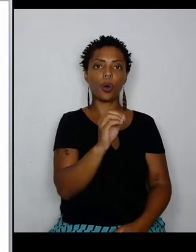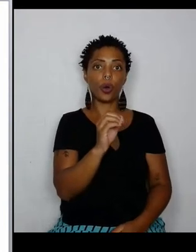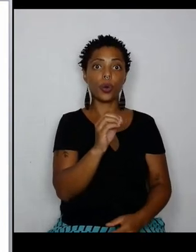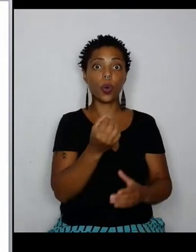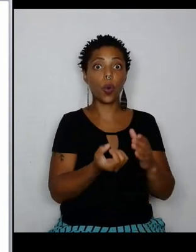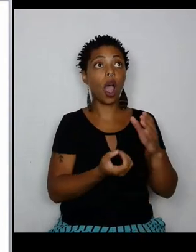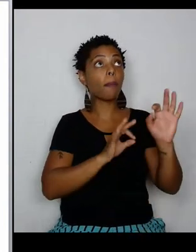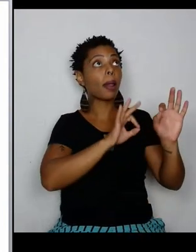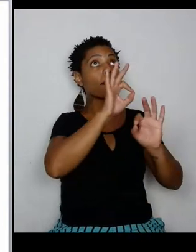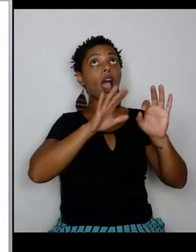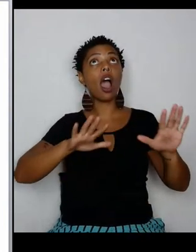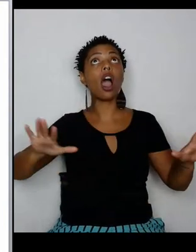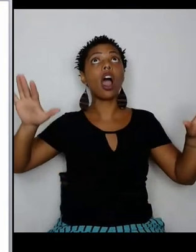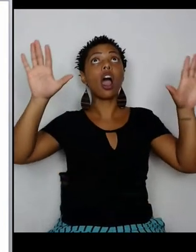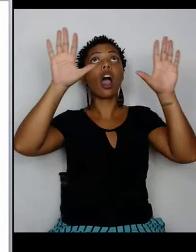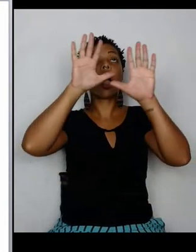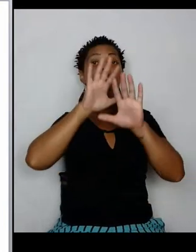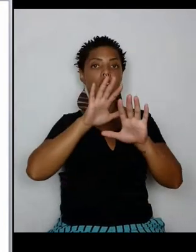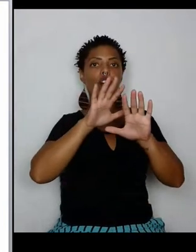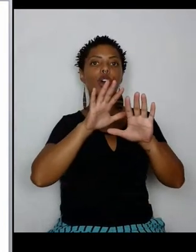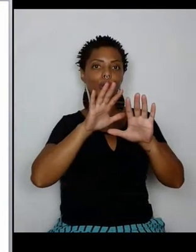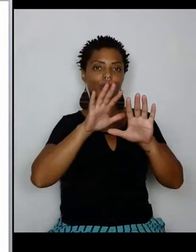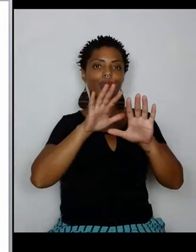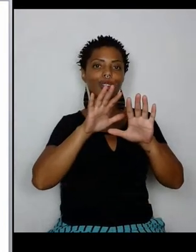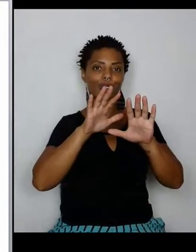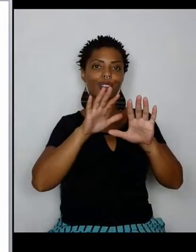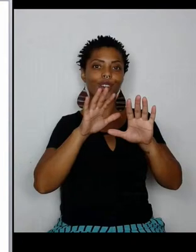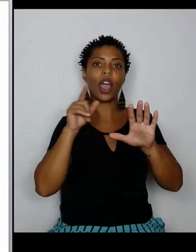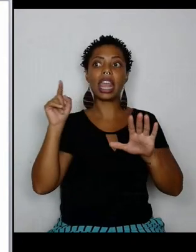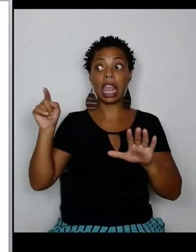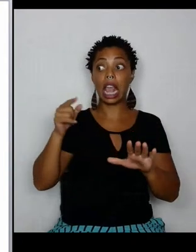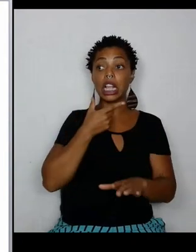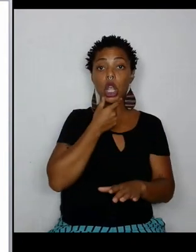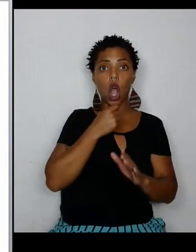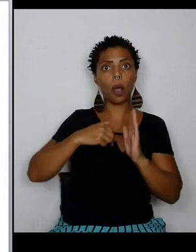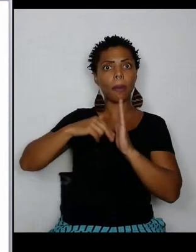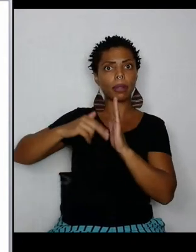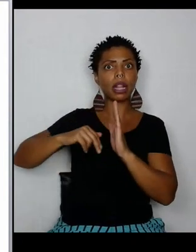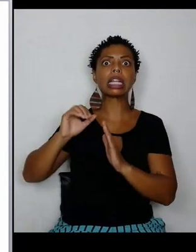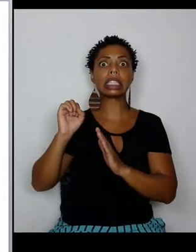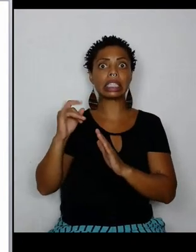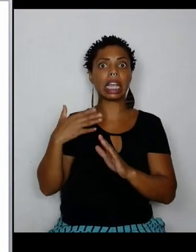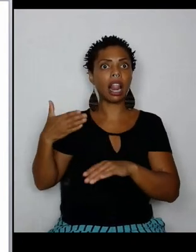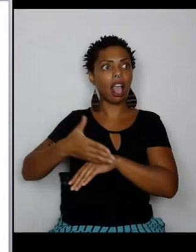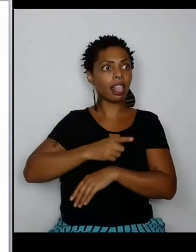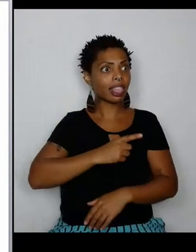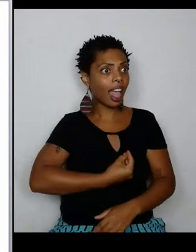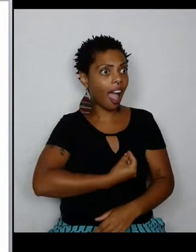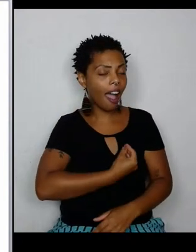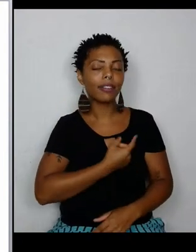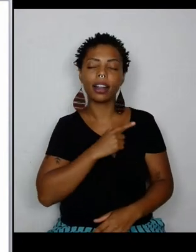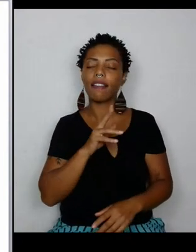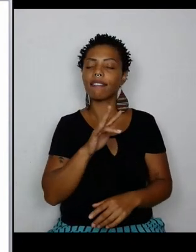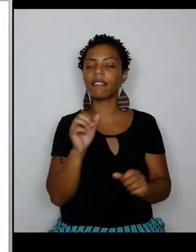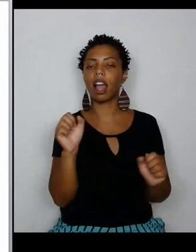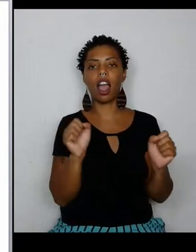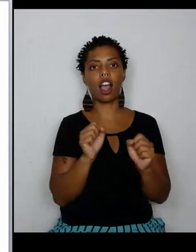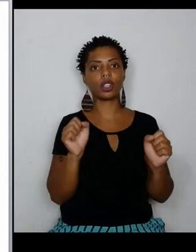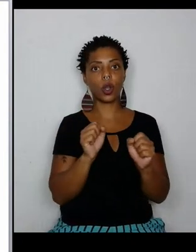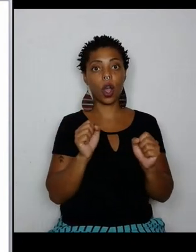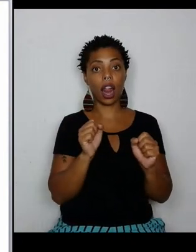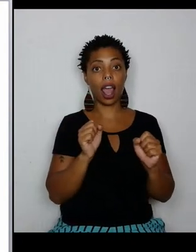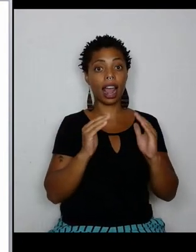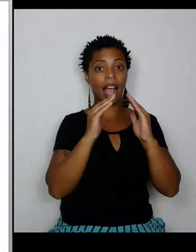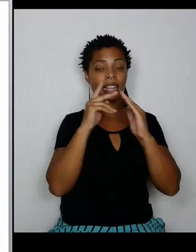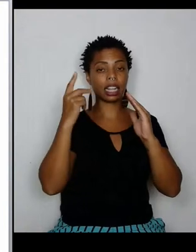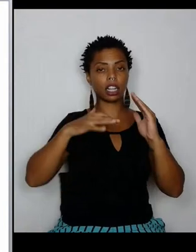composed to receive the self-portrait a landscape as the painter of the pacific jungle would have loved around this house in